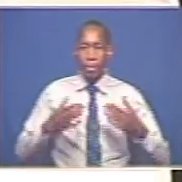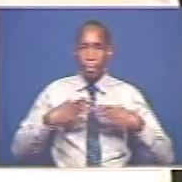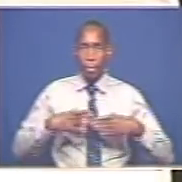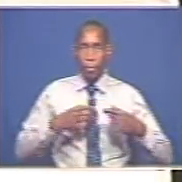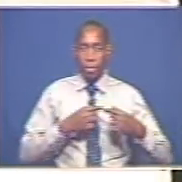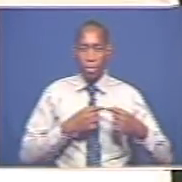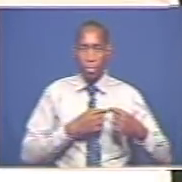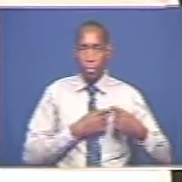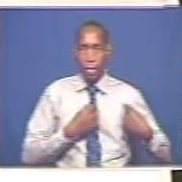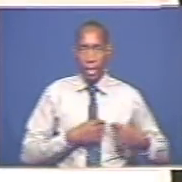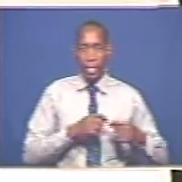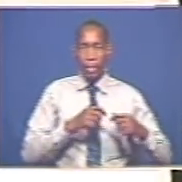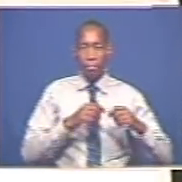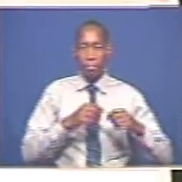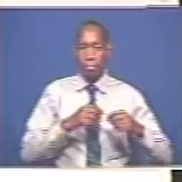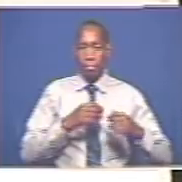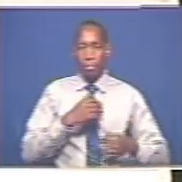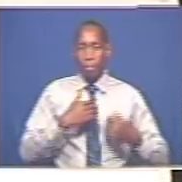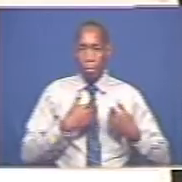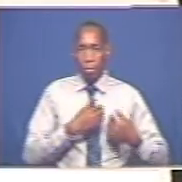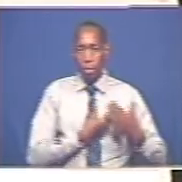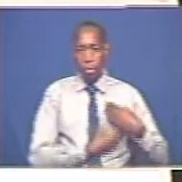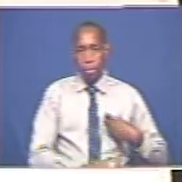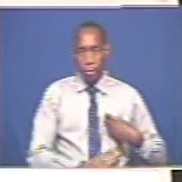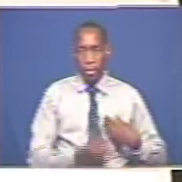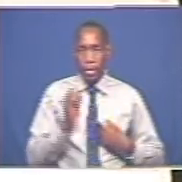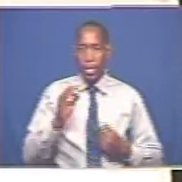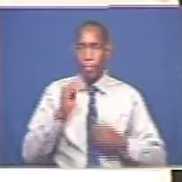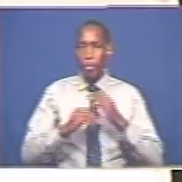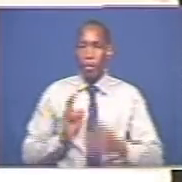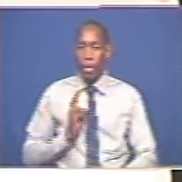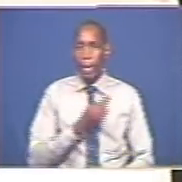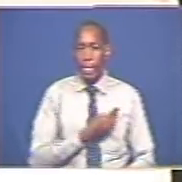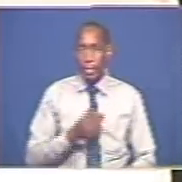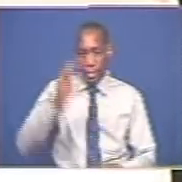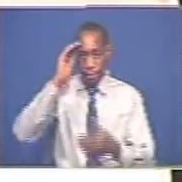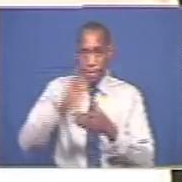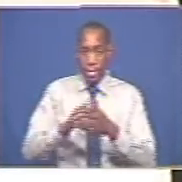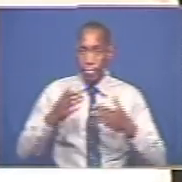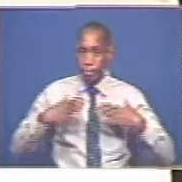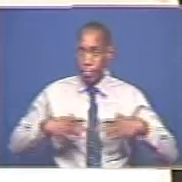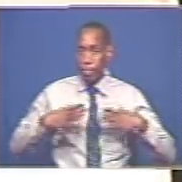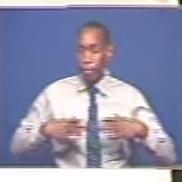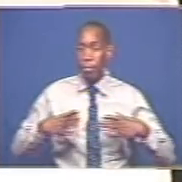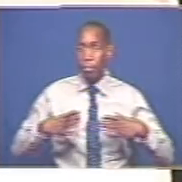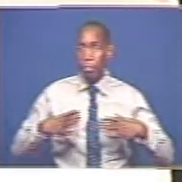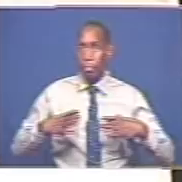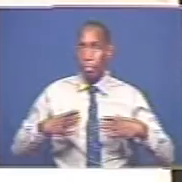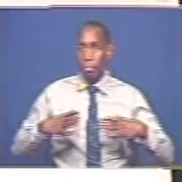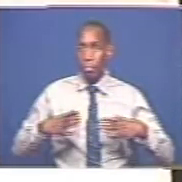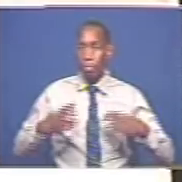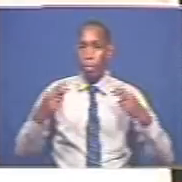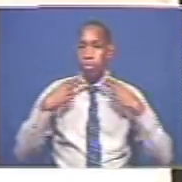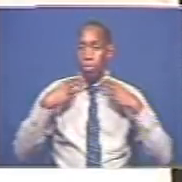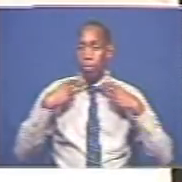bring comfort, to set the captives free. Mm-hmm. And if all of us believe that there are those people who have been held